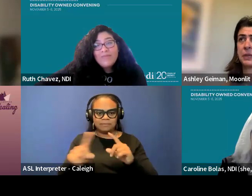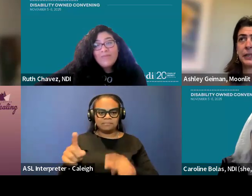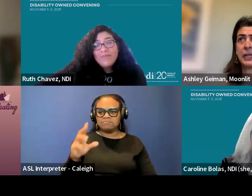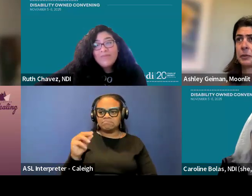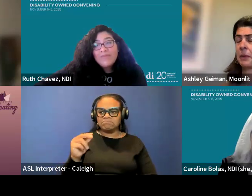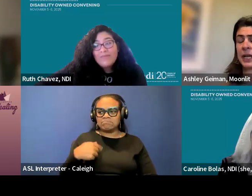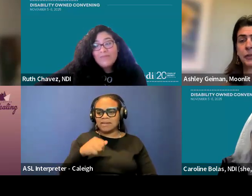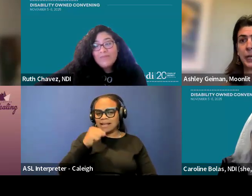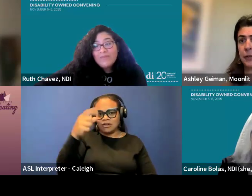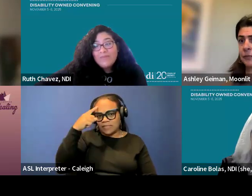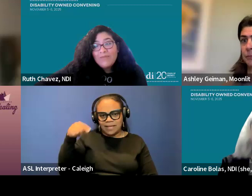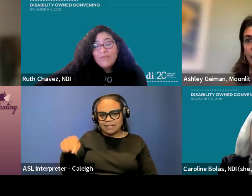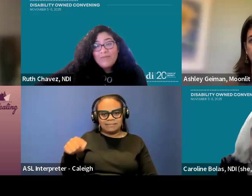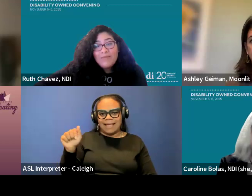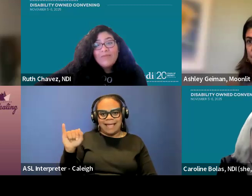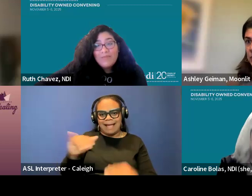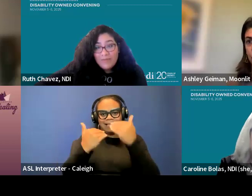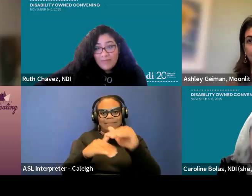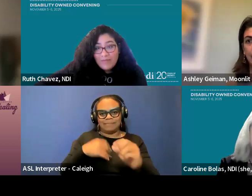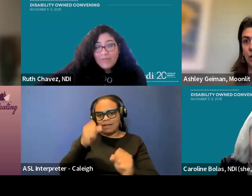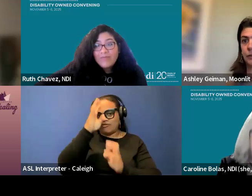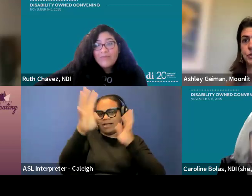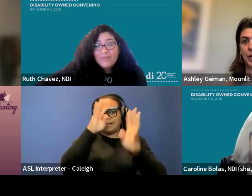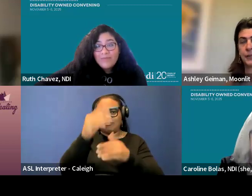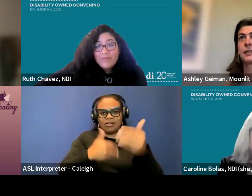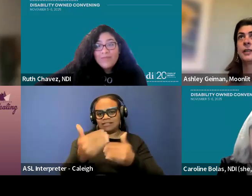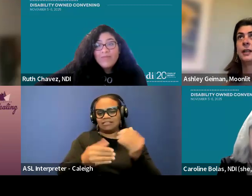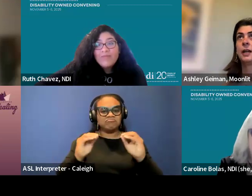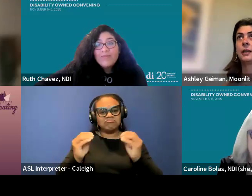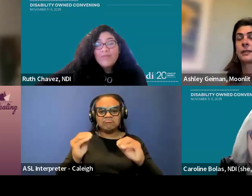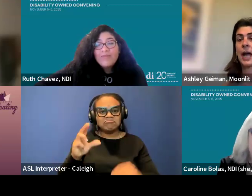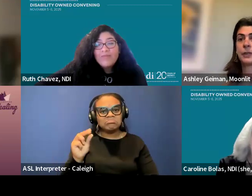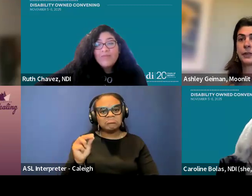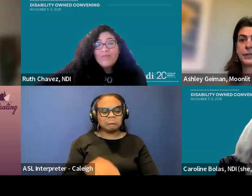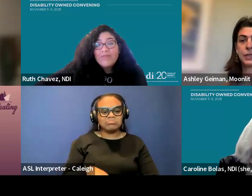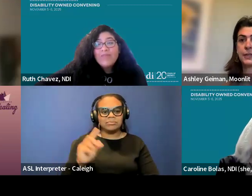it hindered my creative process really at all. Just